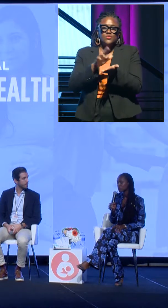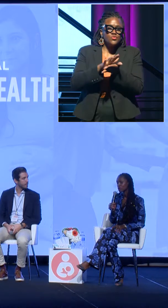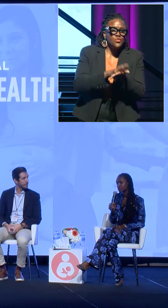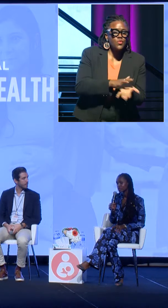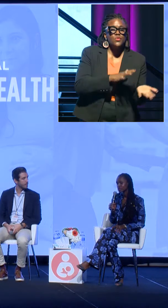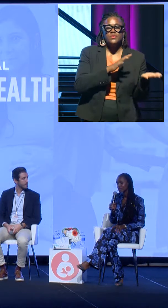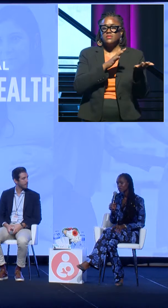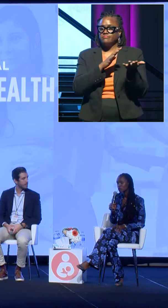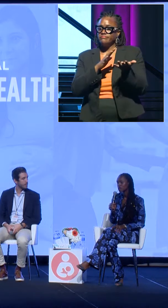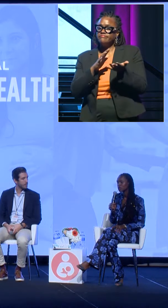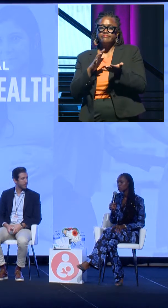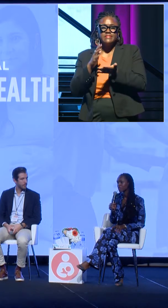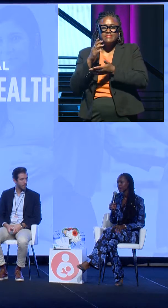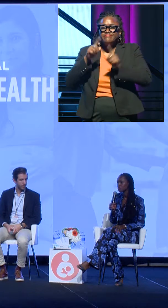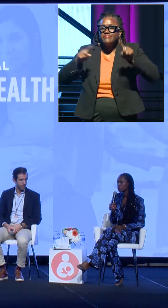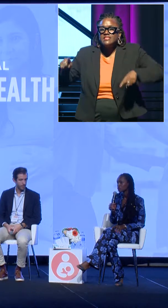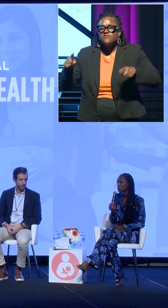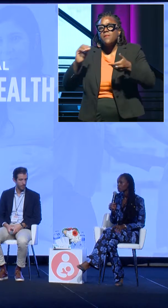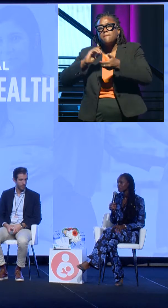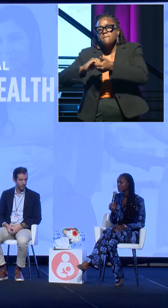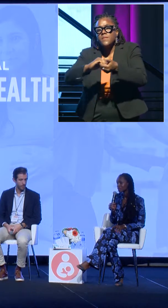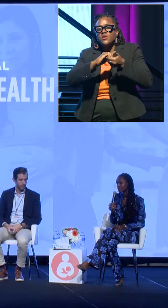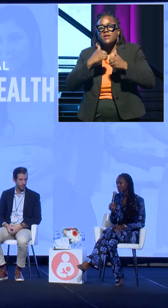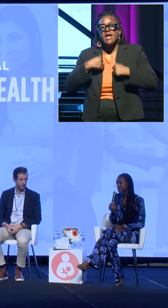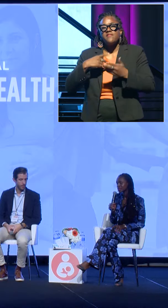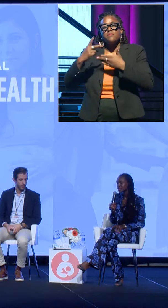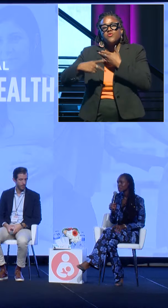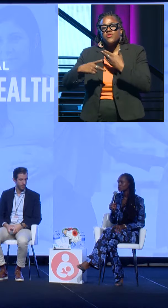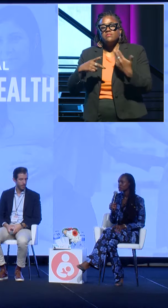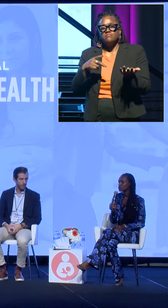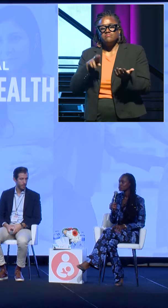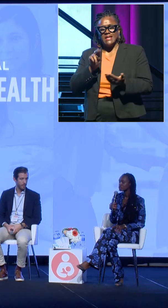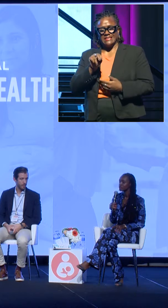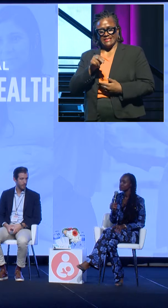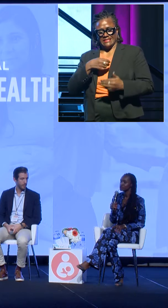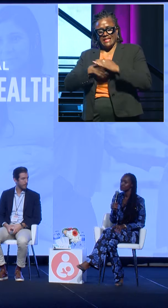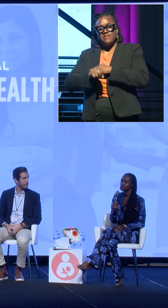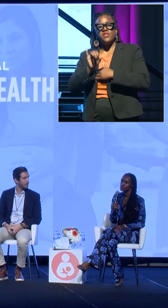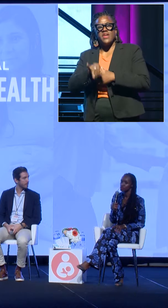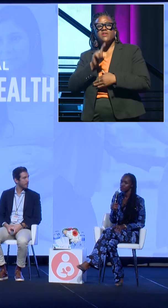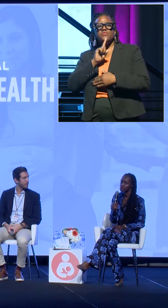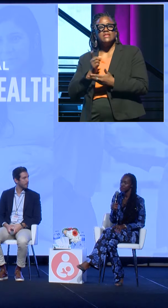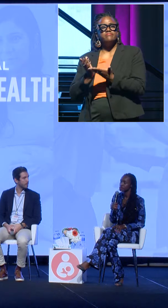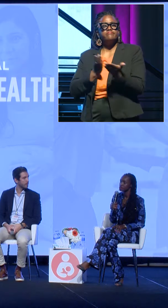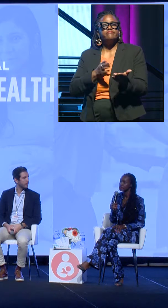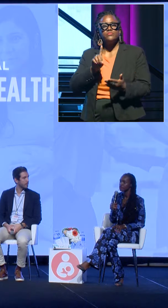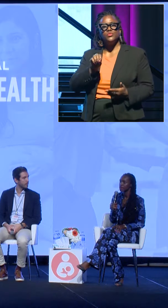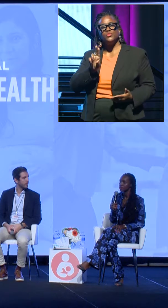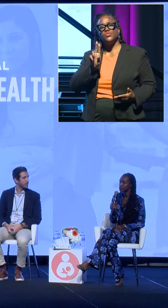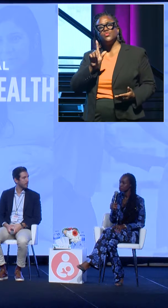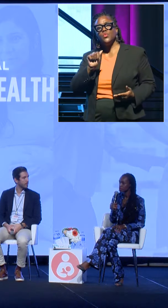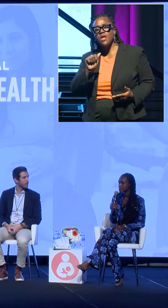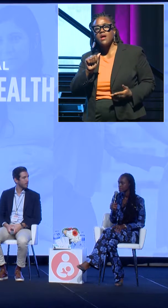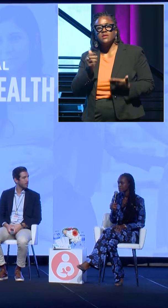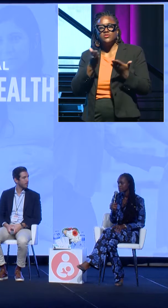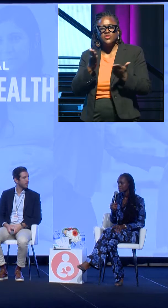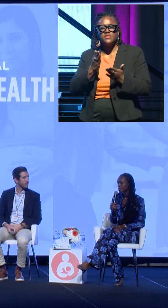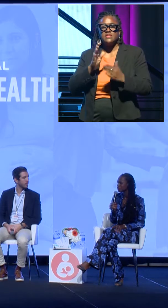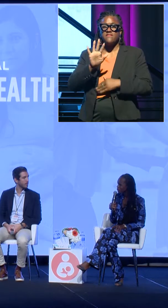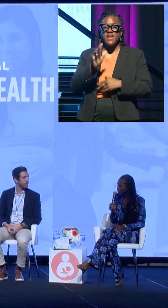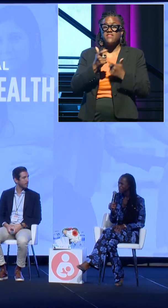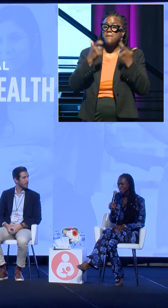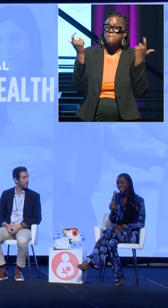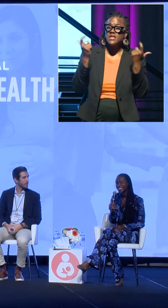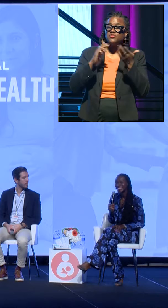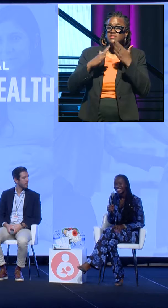is one of our partners there, where we have a program called Love Delivered, which delivers doula services in 5 major U.S. cities,